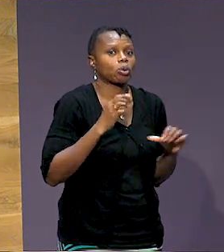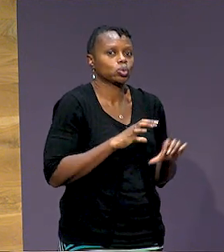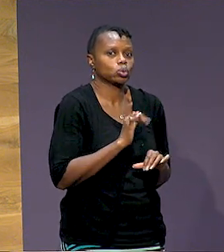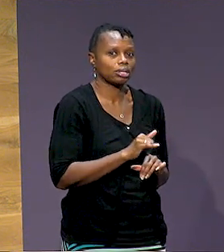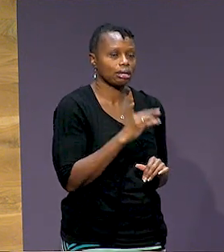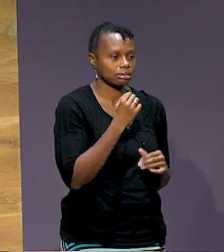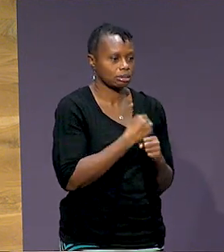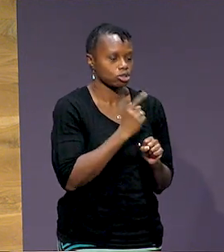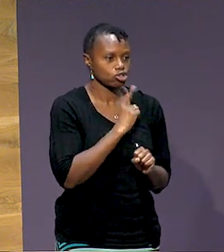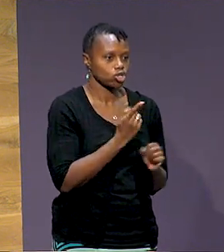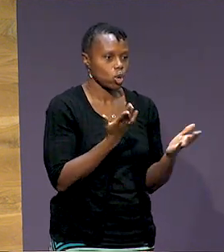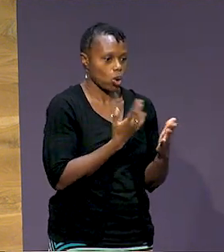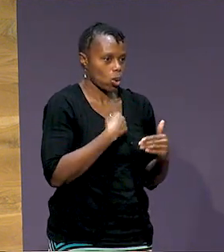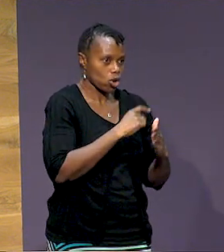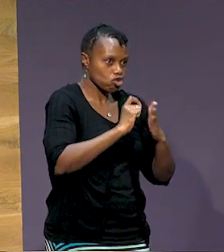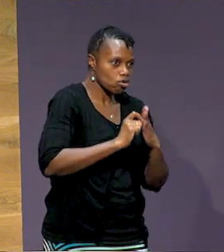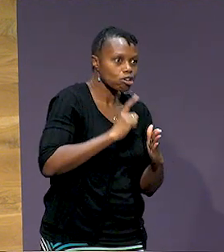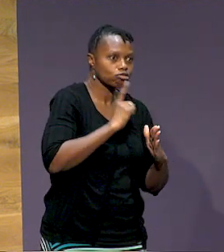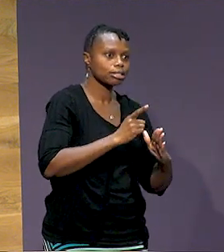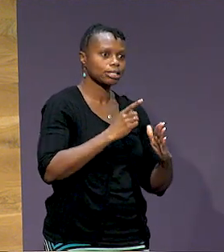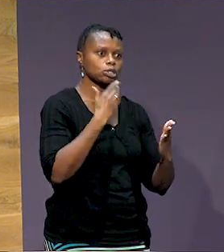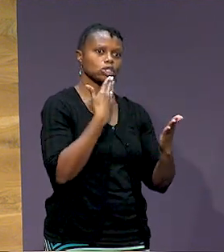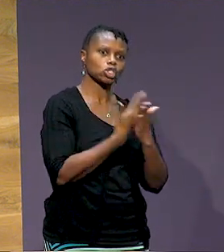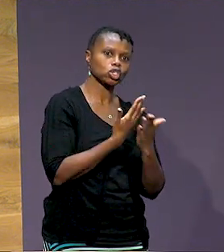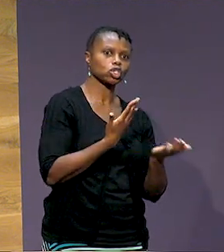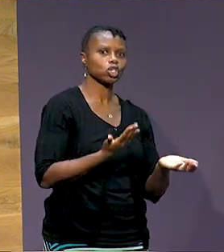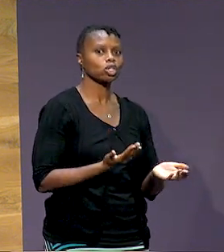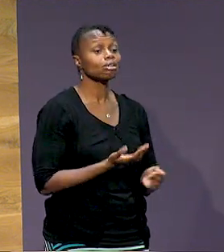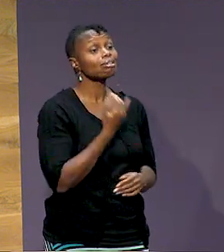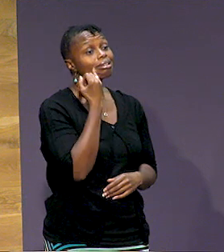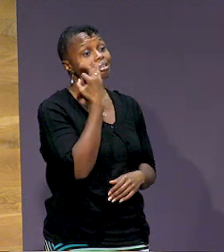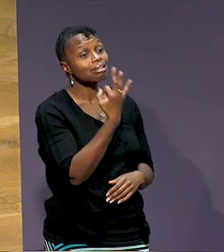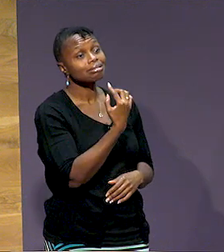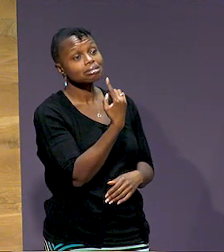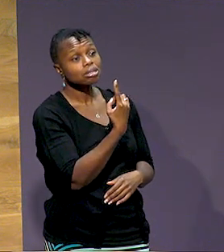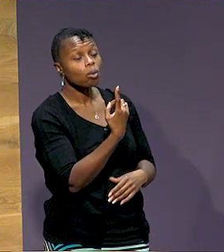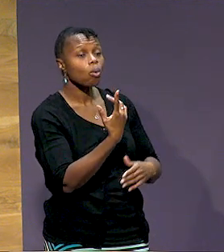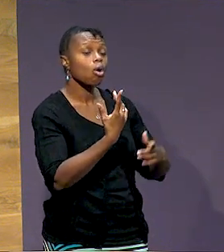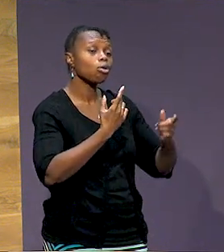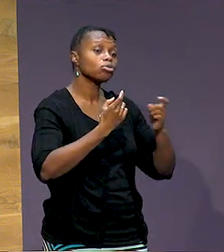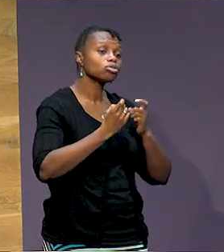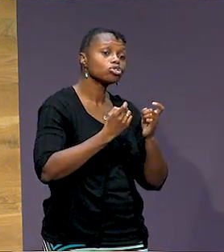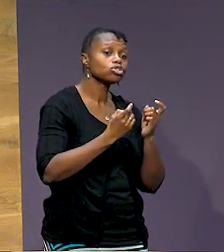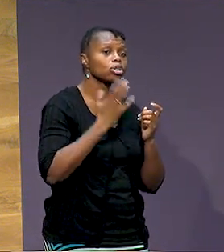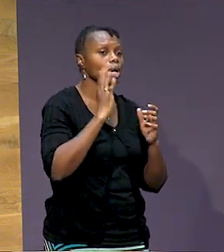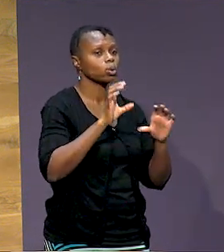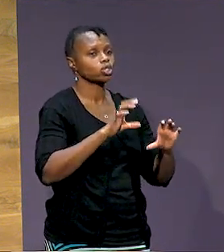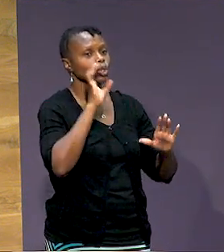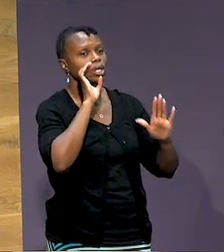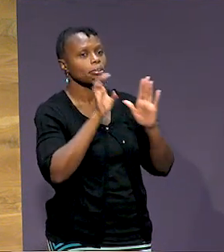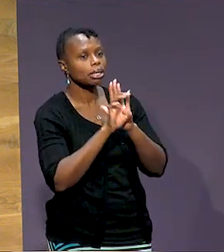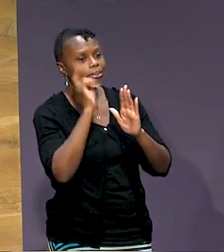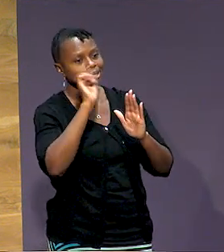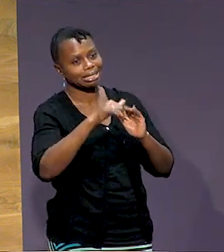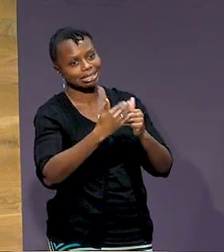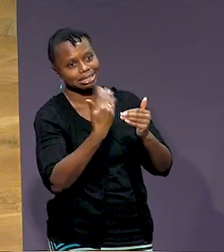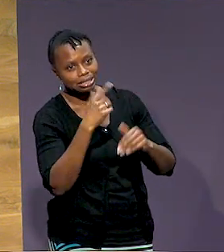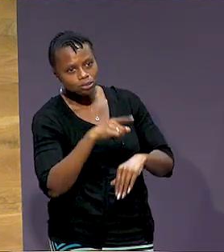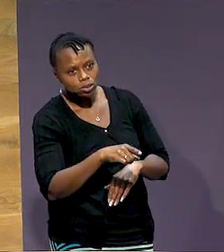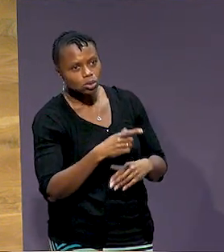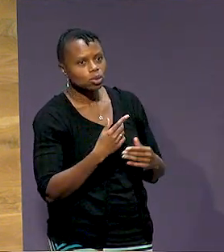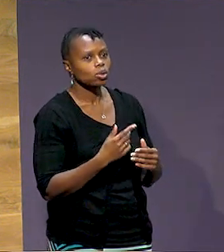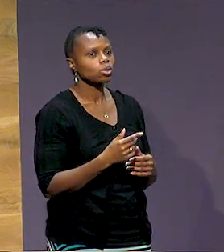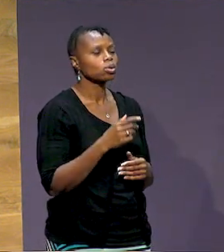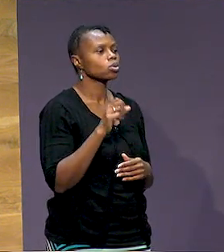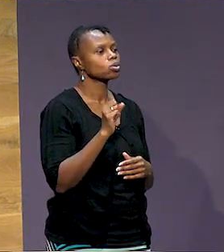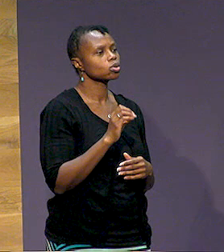it's, presentable. Okay, I'll do it. Or if one of us is the one in charge of, okay, I'm going to do the images because it's easier for me. So